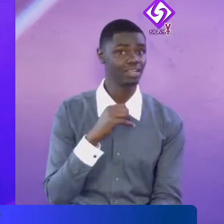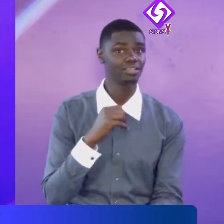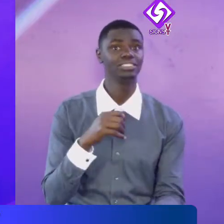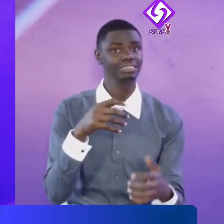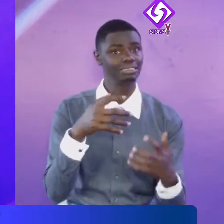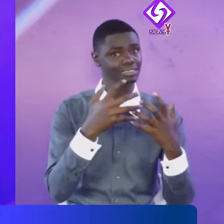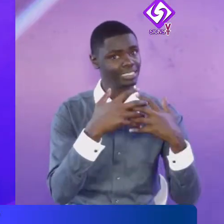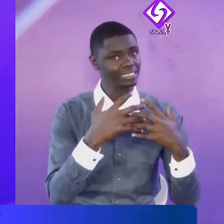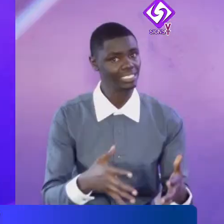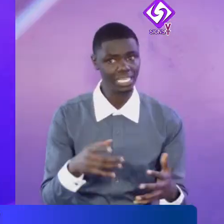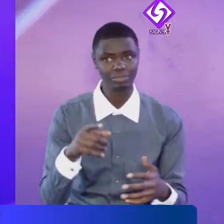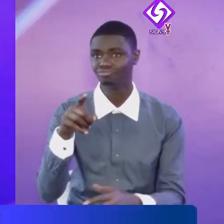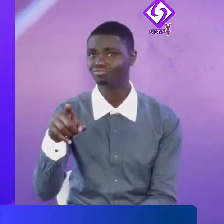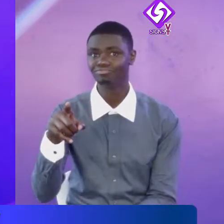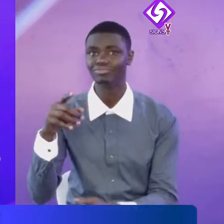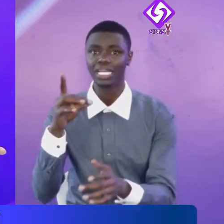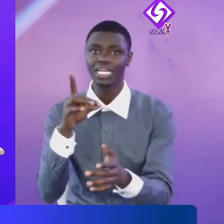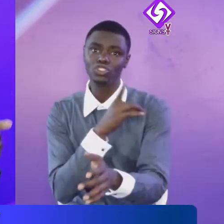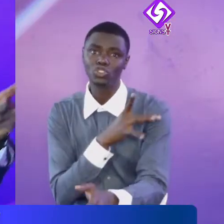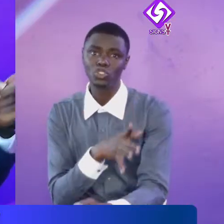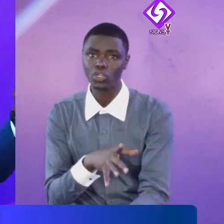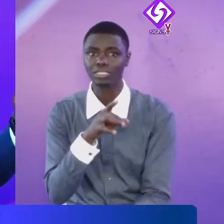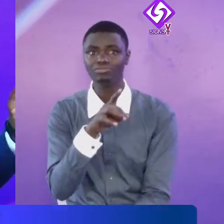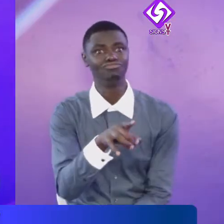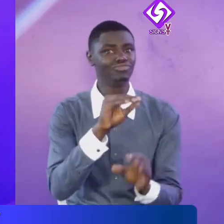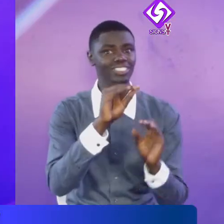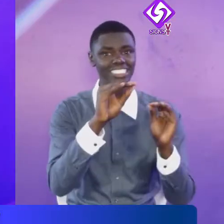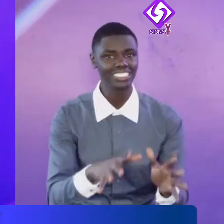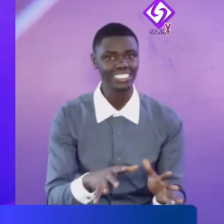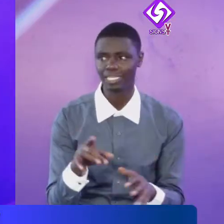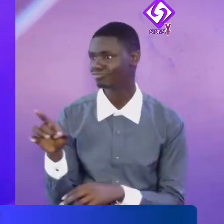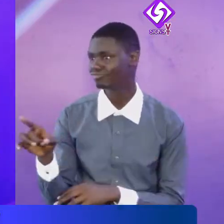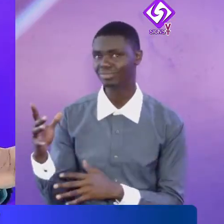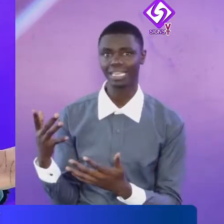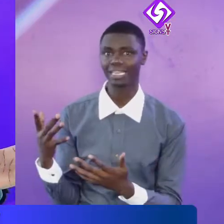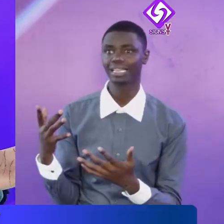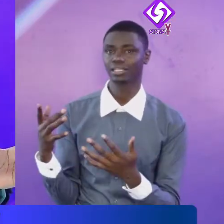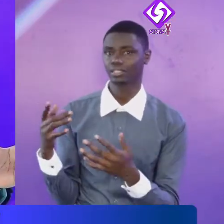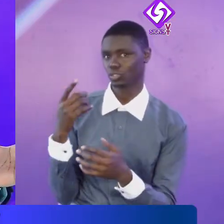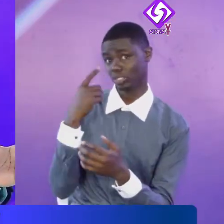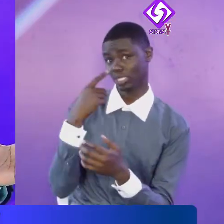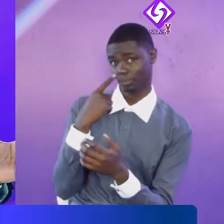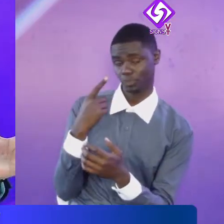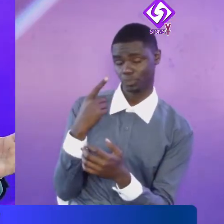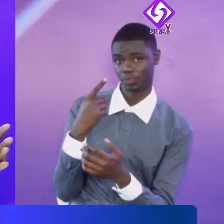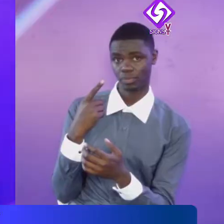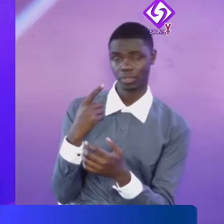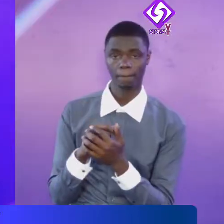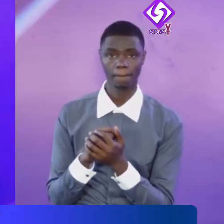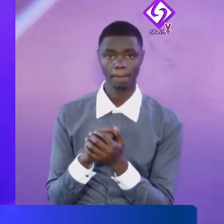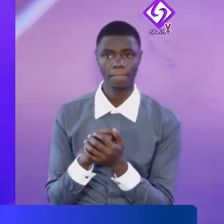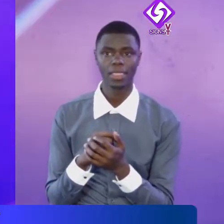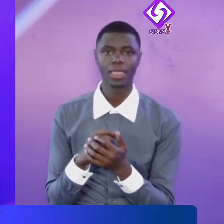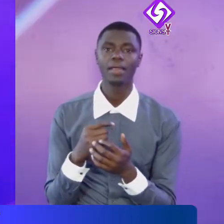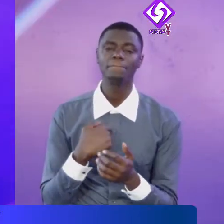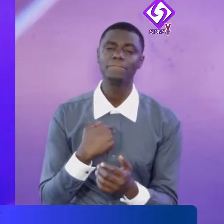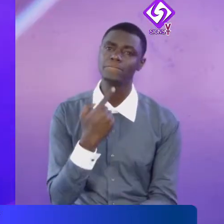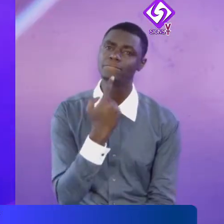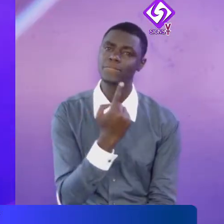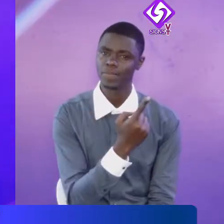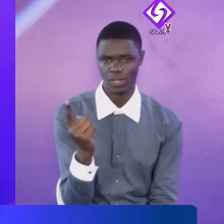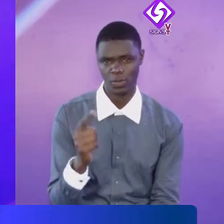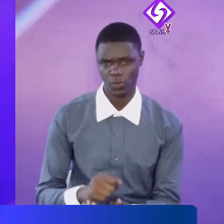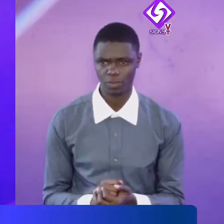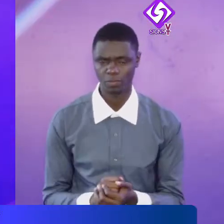engineer, this one is a doctor, that one is a teacher, this one is, you understand? Yeah. So Alan, let me tell you what,